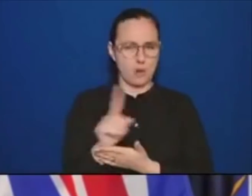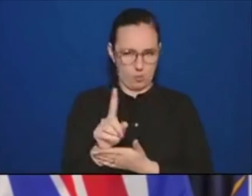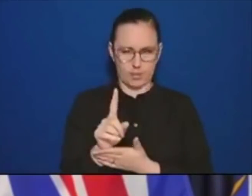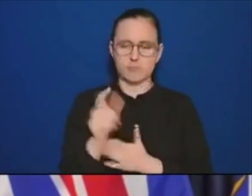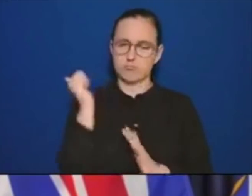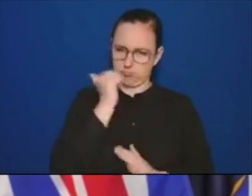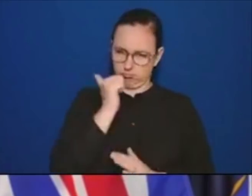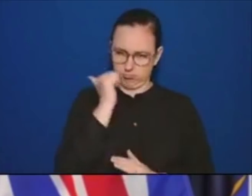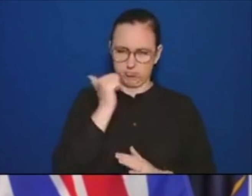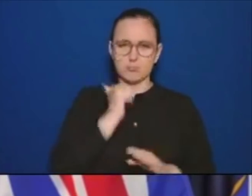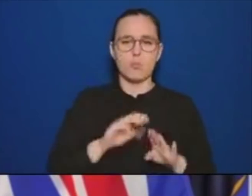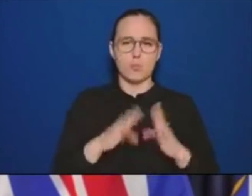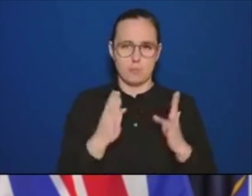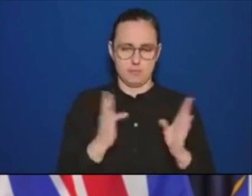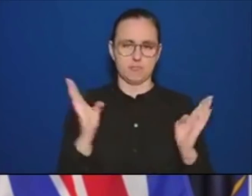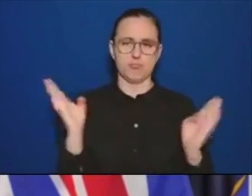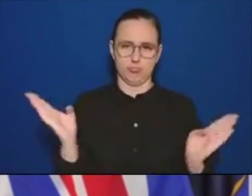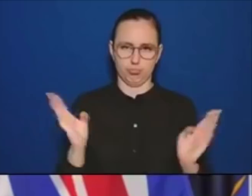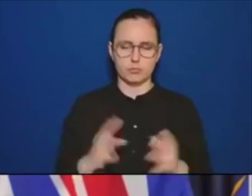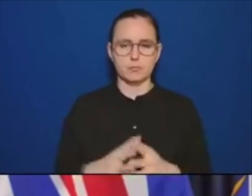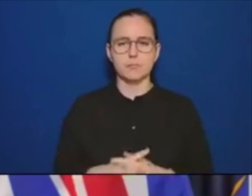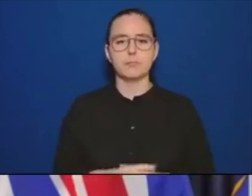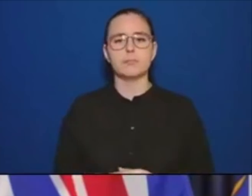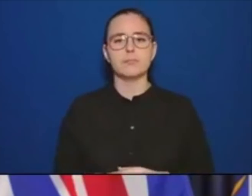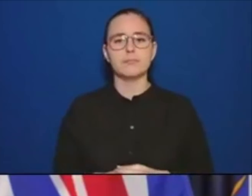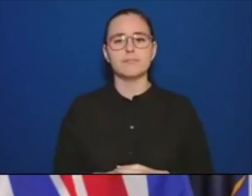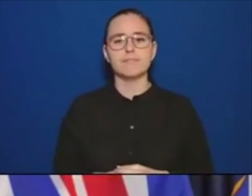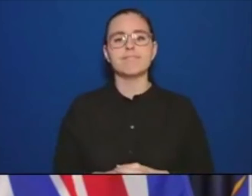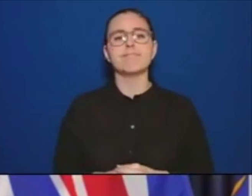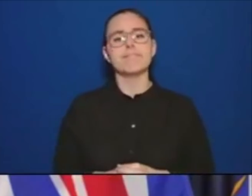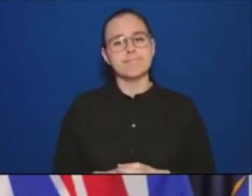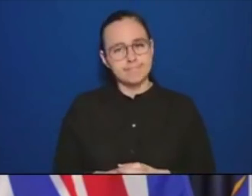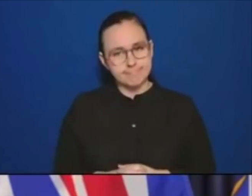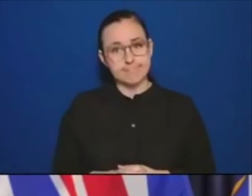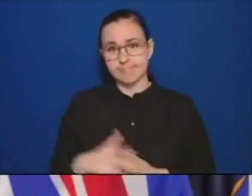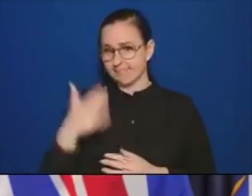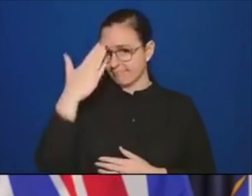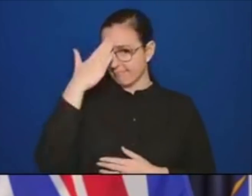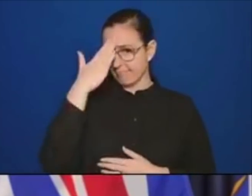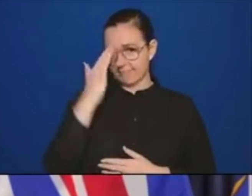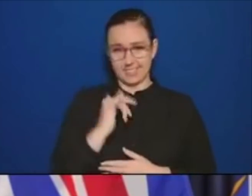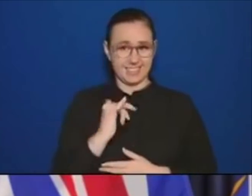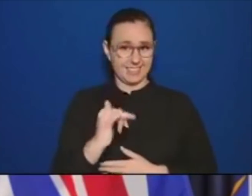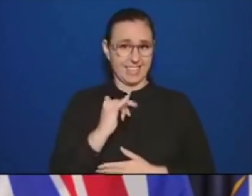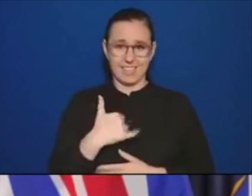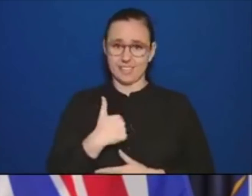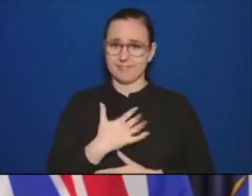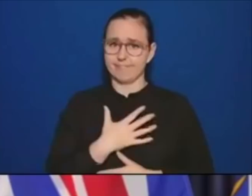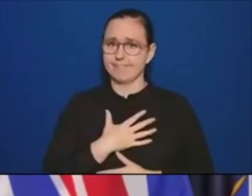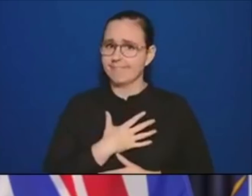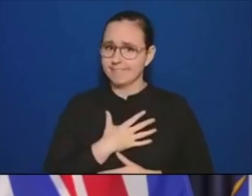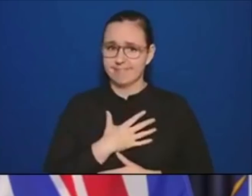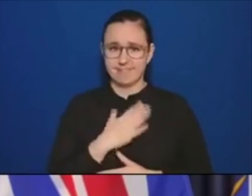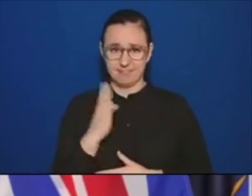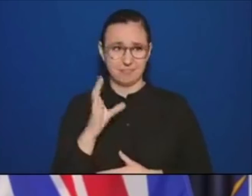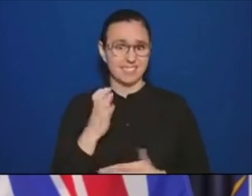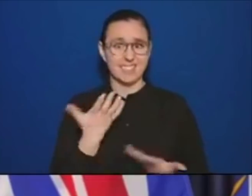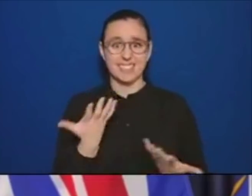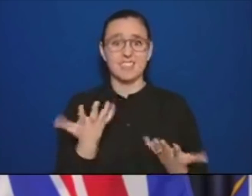I know I share with all British Columbians a deep sadness for the loss of life, the destruction, and the